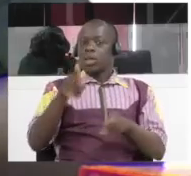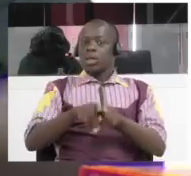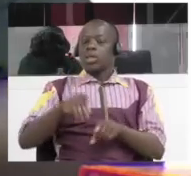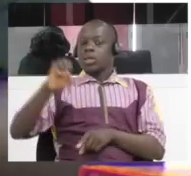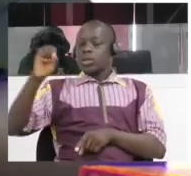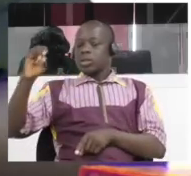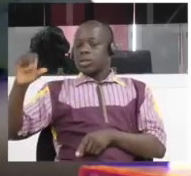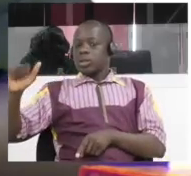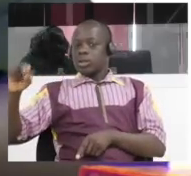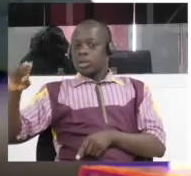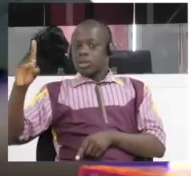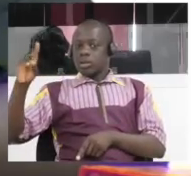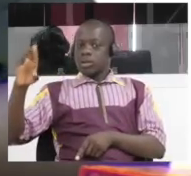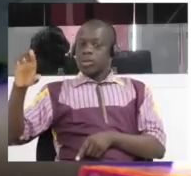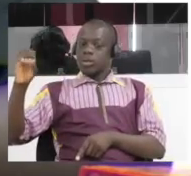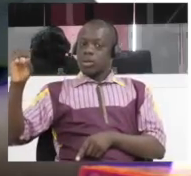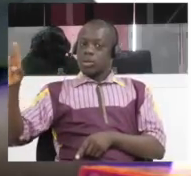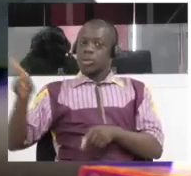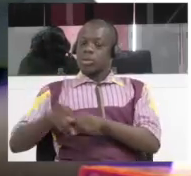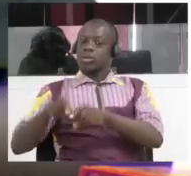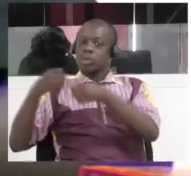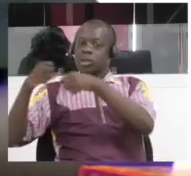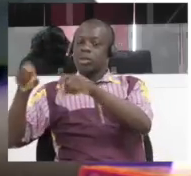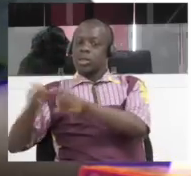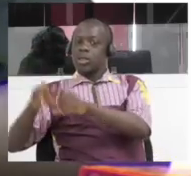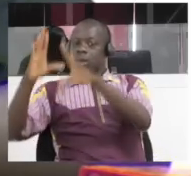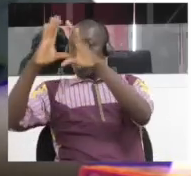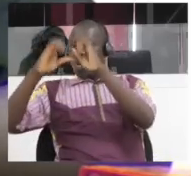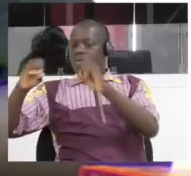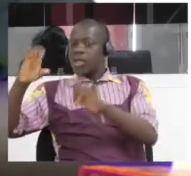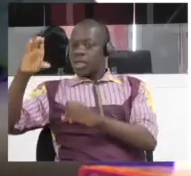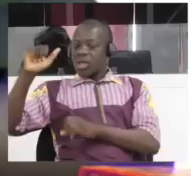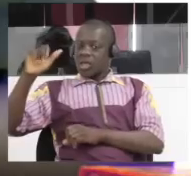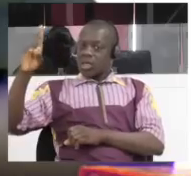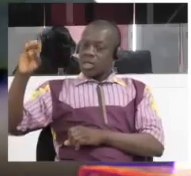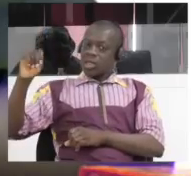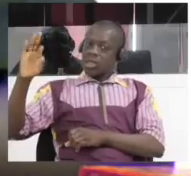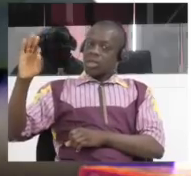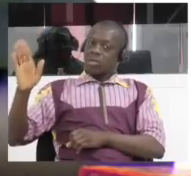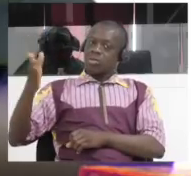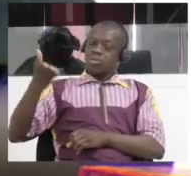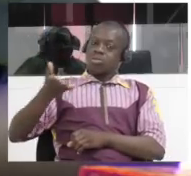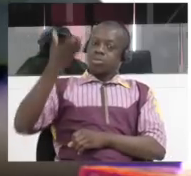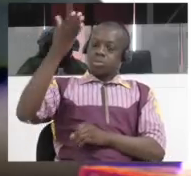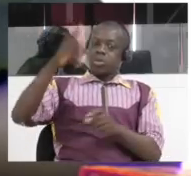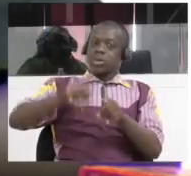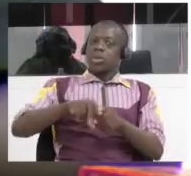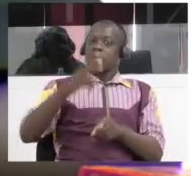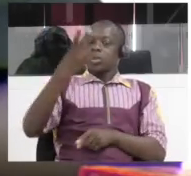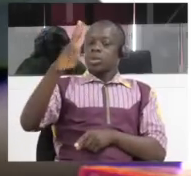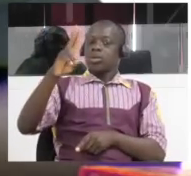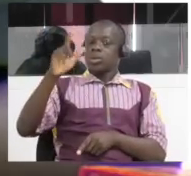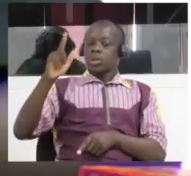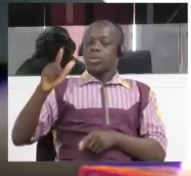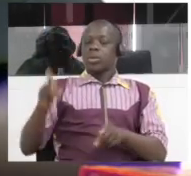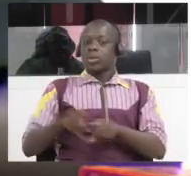you as an officer cadet to a second lieutenant. In America, I think the courses we went to,